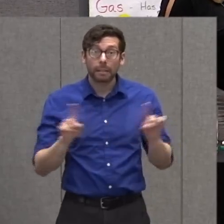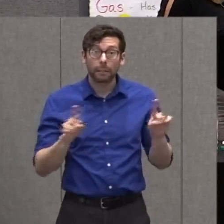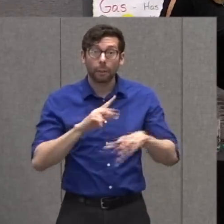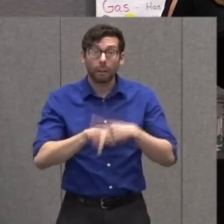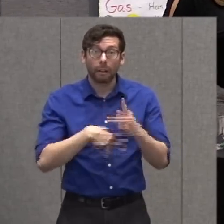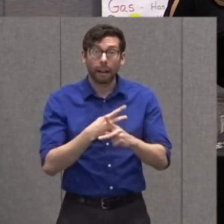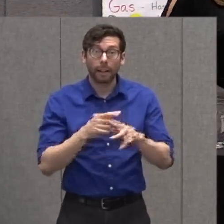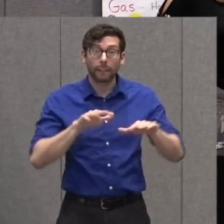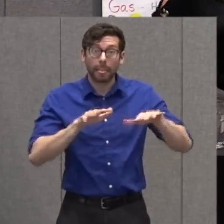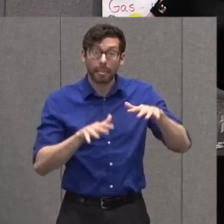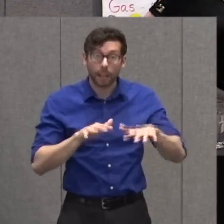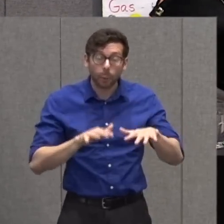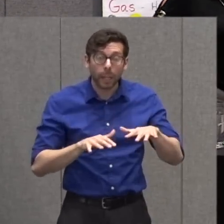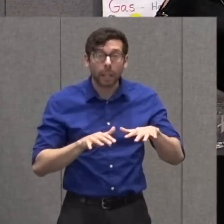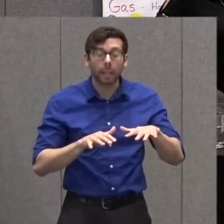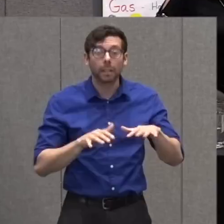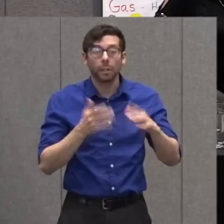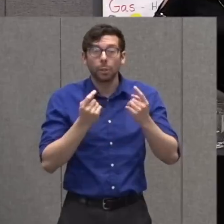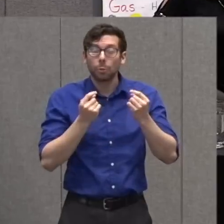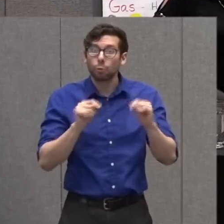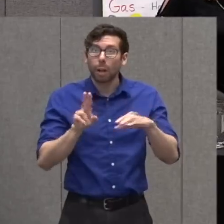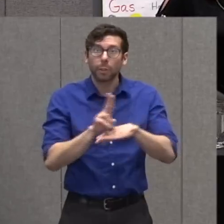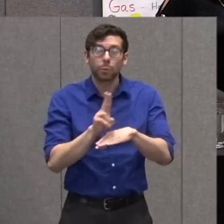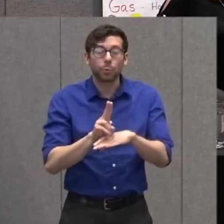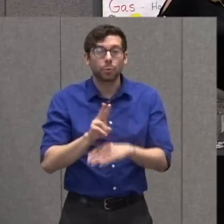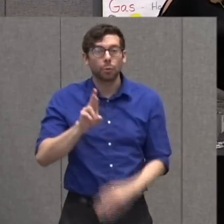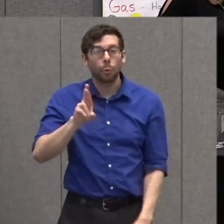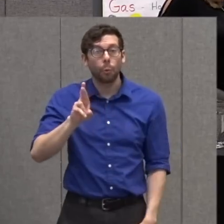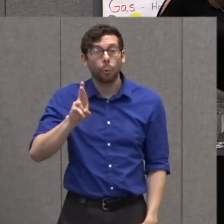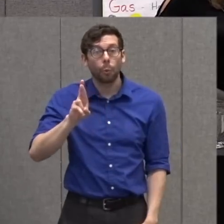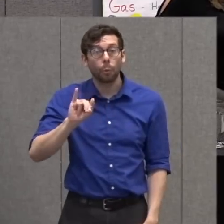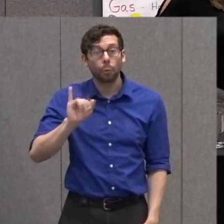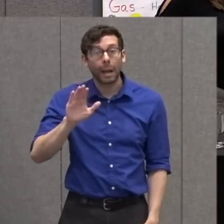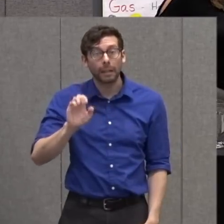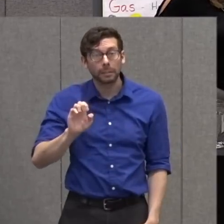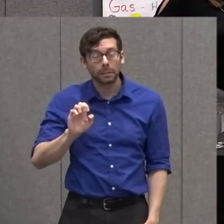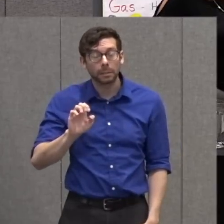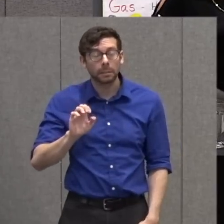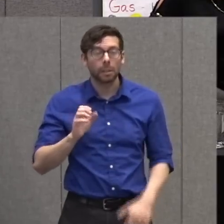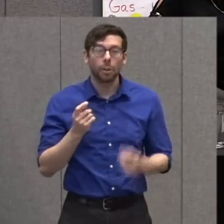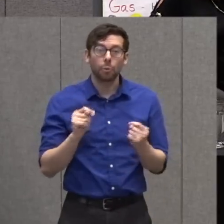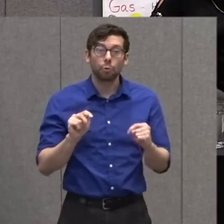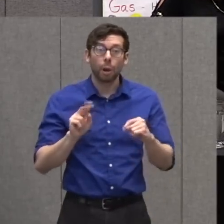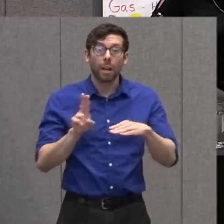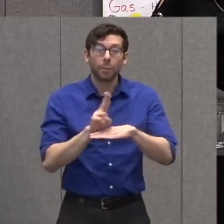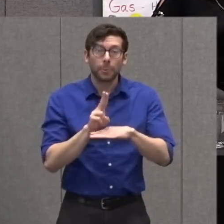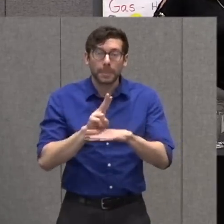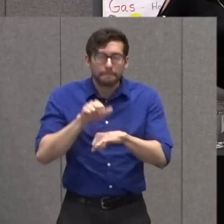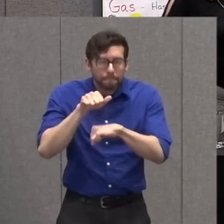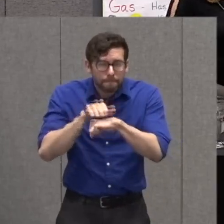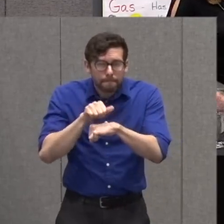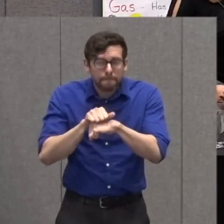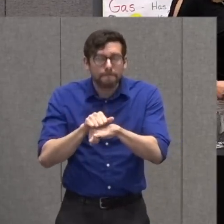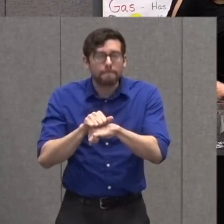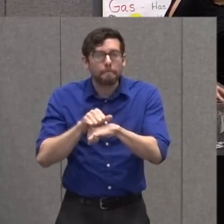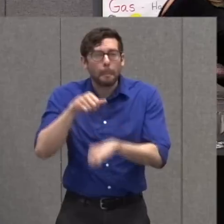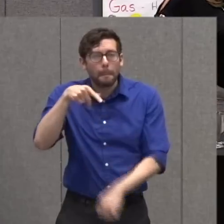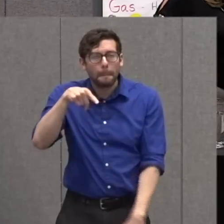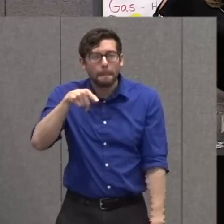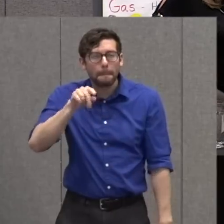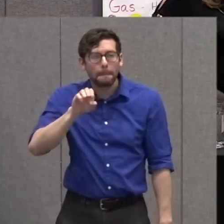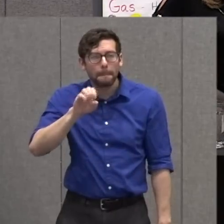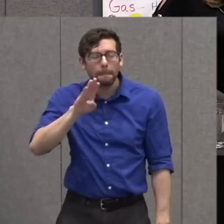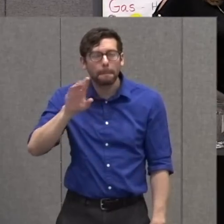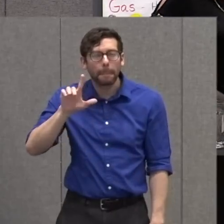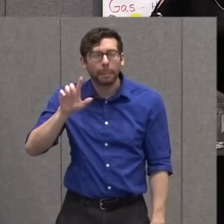some rice. Try some pebbles. If you don't want to use food, try pebbles. Put little small pebbles in